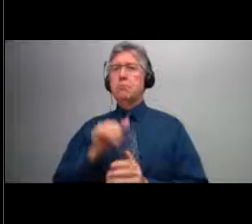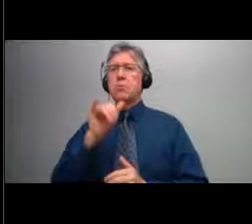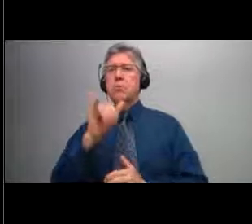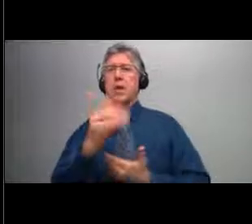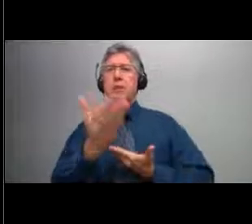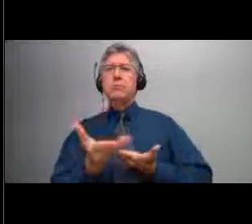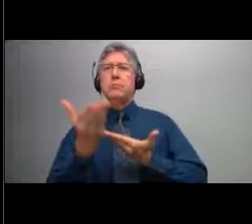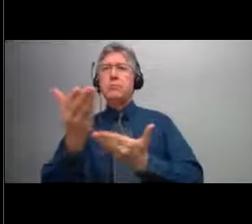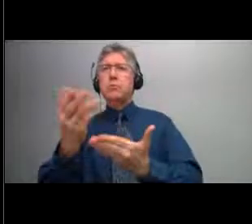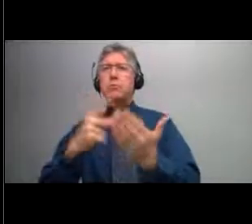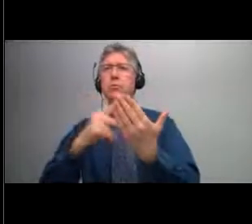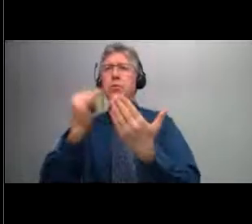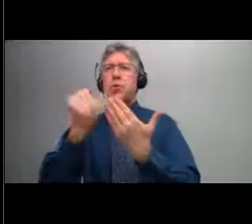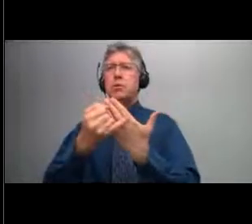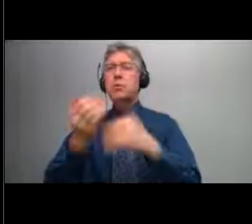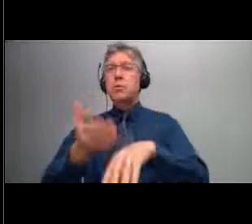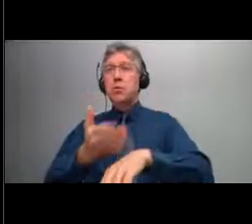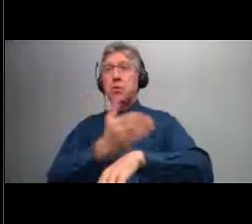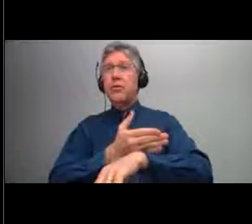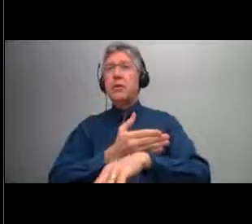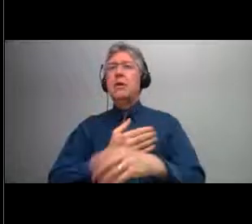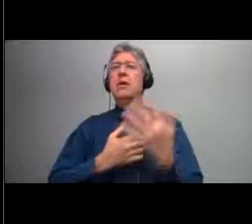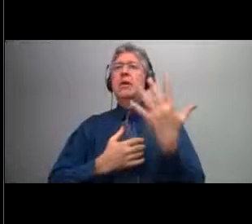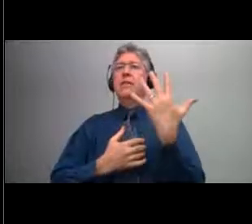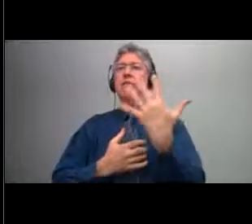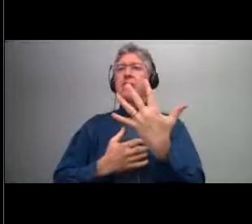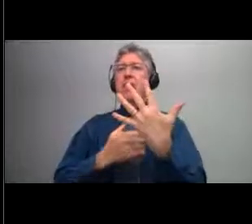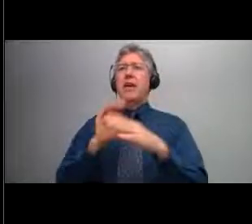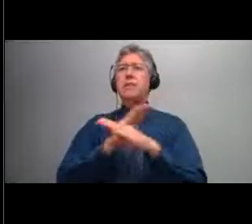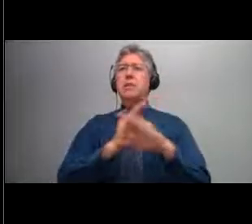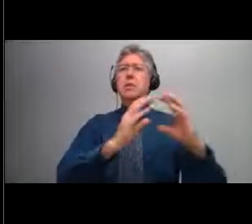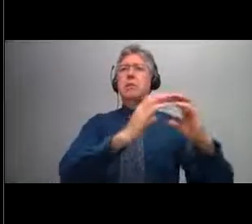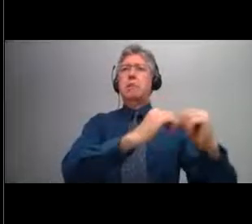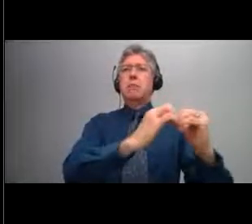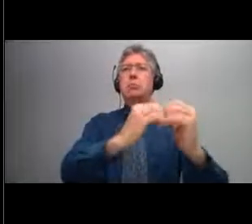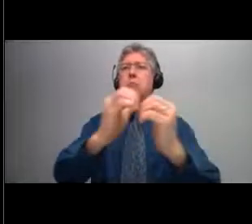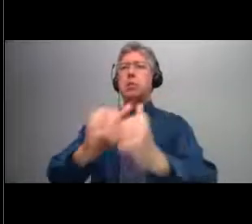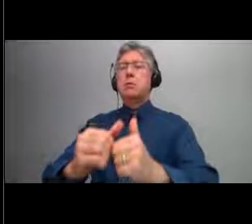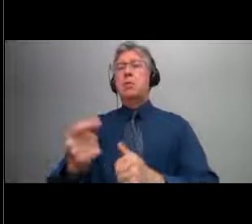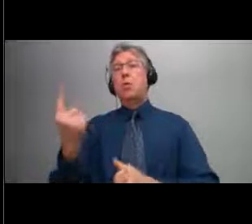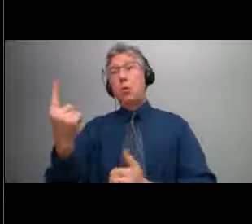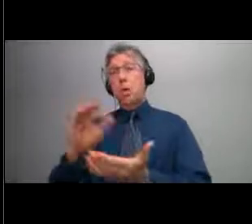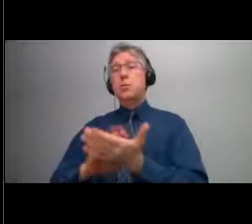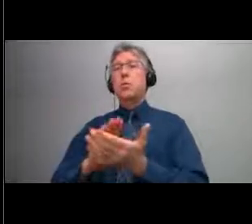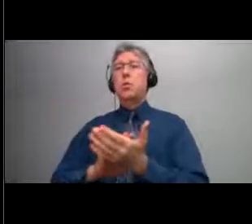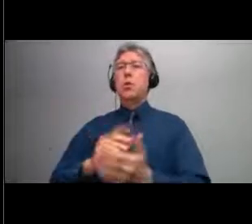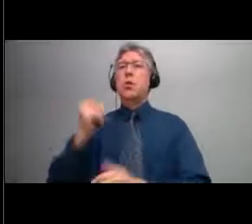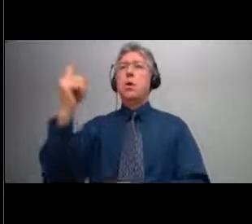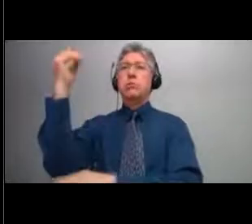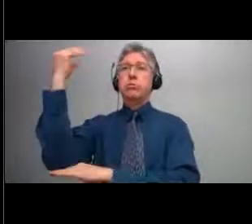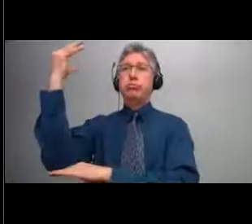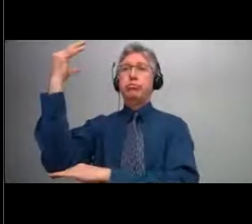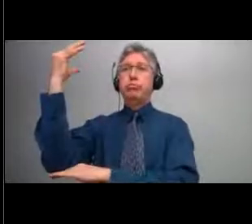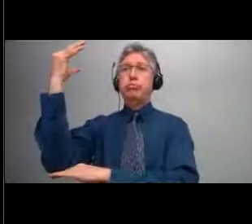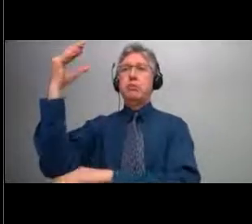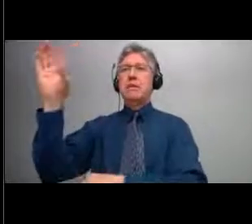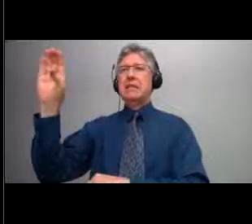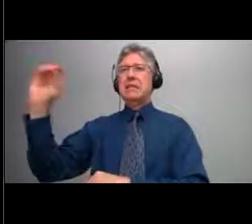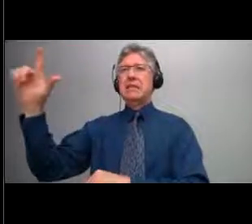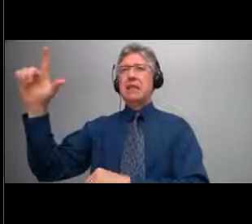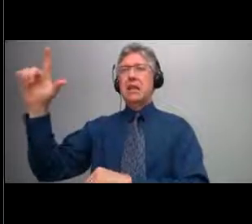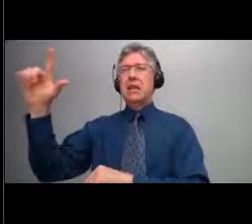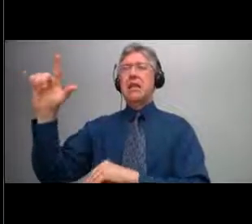project improvements will displace 5 businesses, including a school and a cell tower that may be minority-owned. However, these impacts do not represent